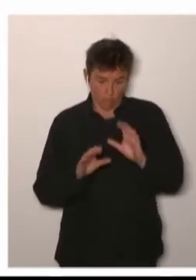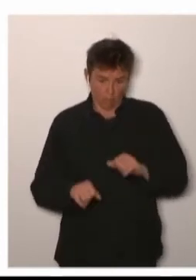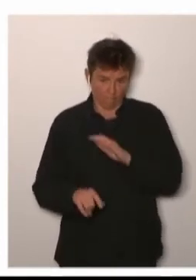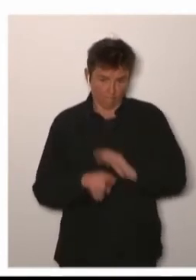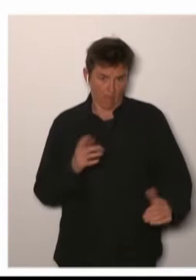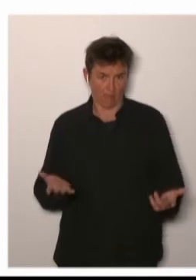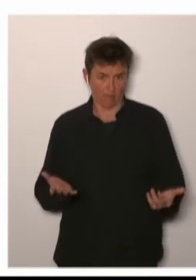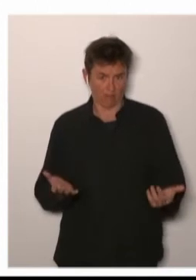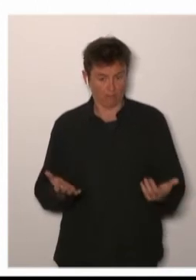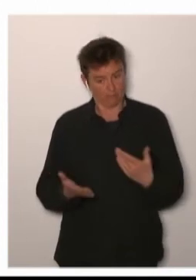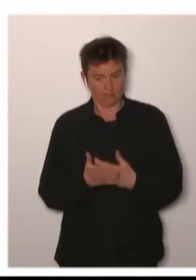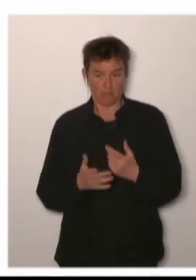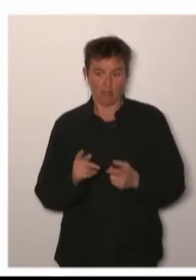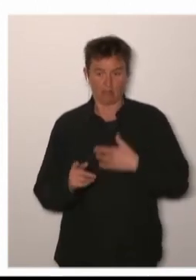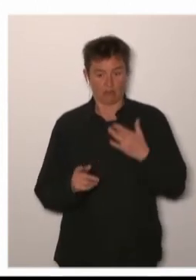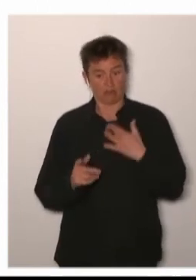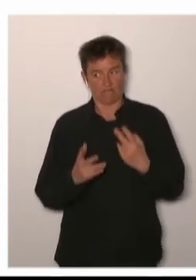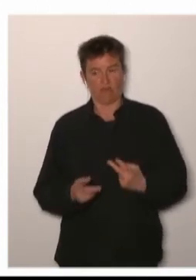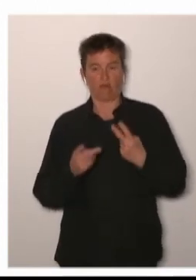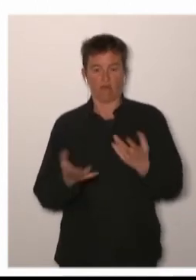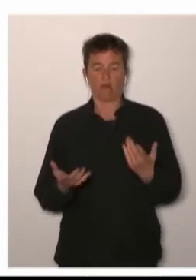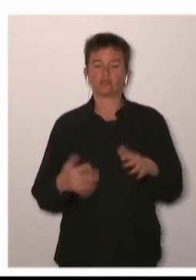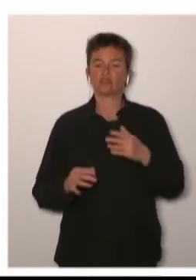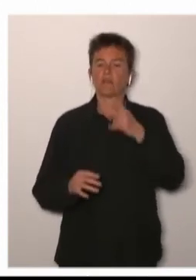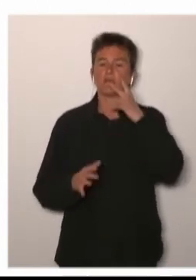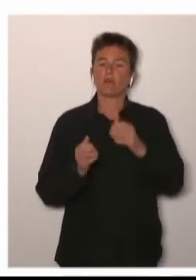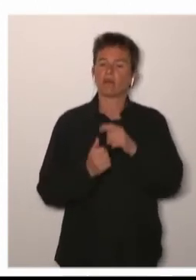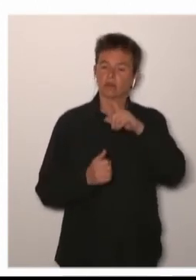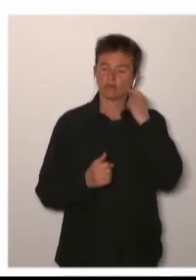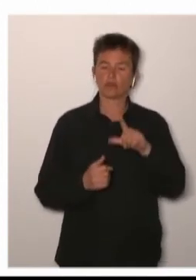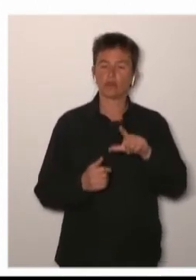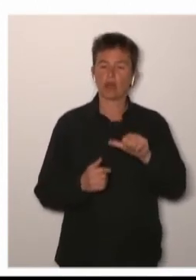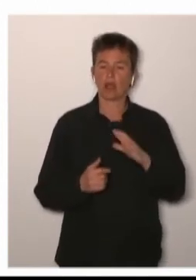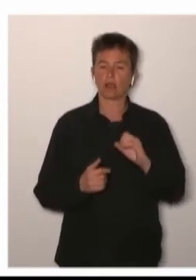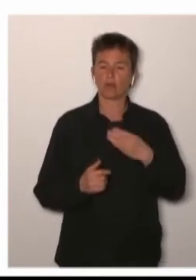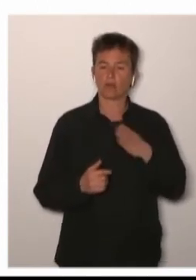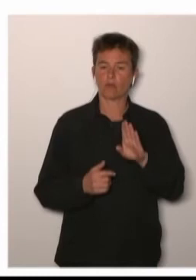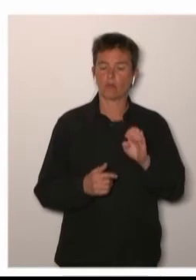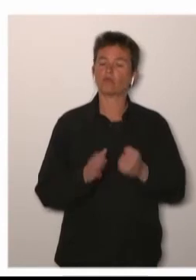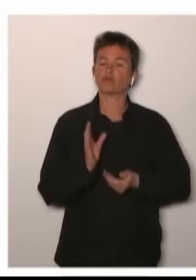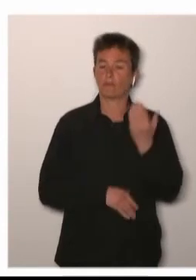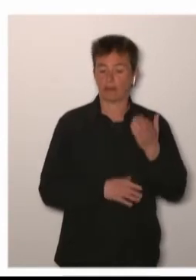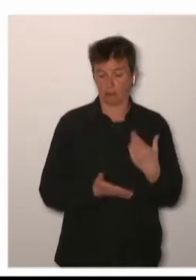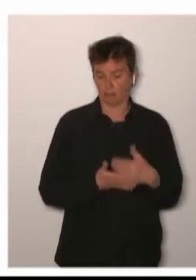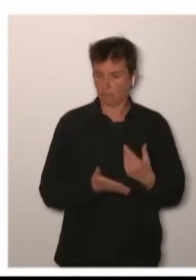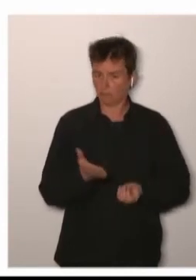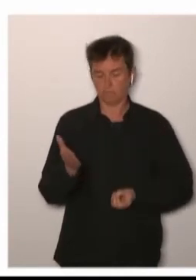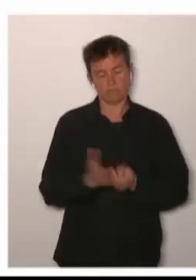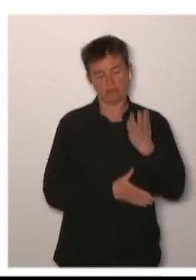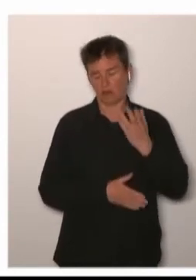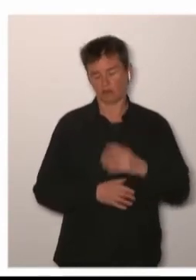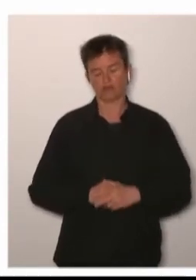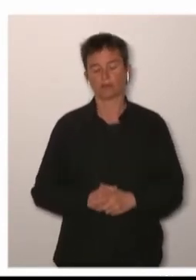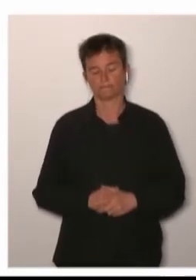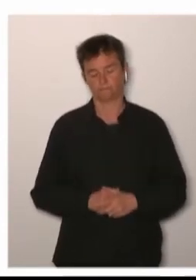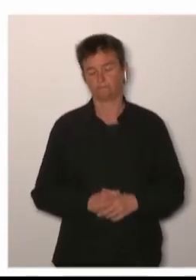this morning you had discussion with Denis Lacombe as well, where clearly this is a message. There are issues, not everything, but some topic